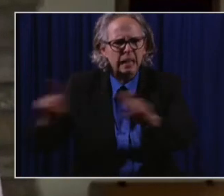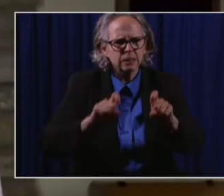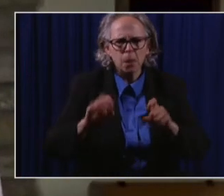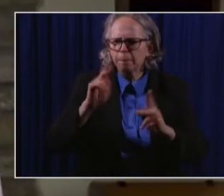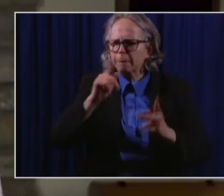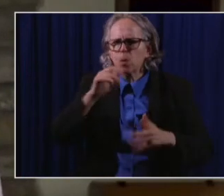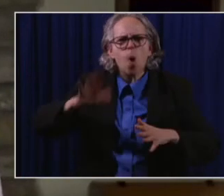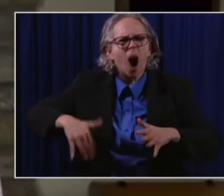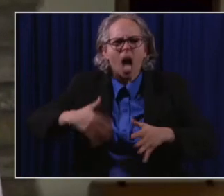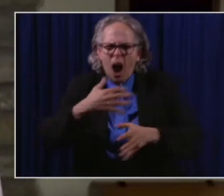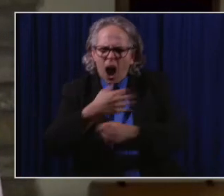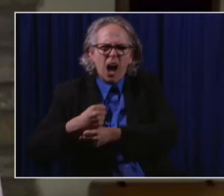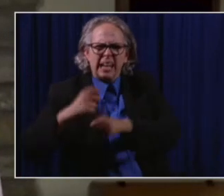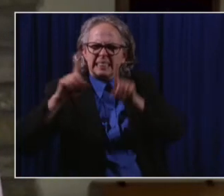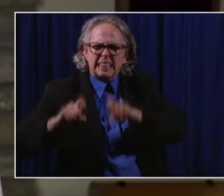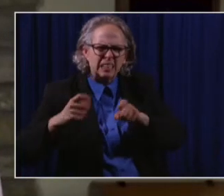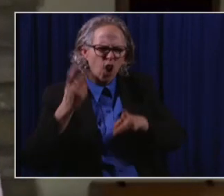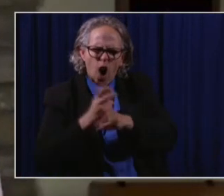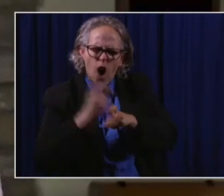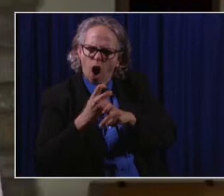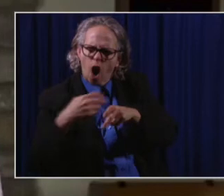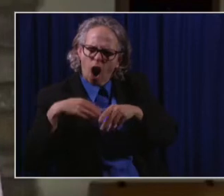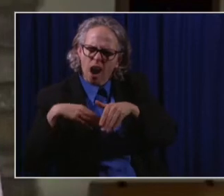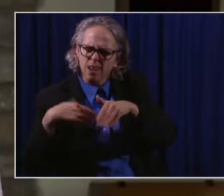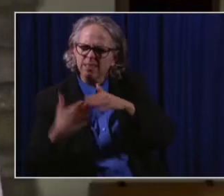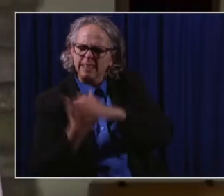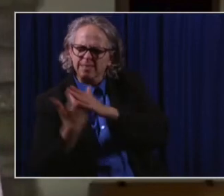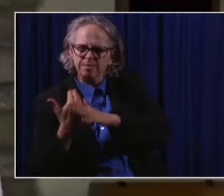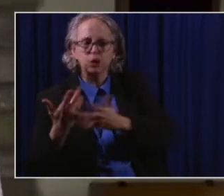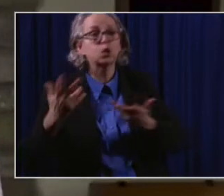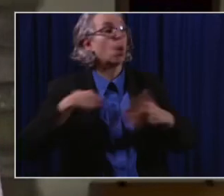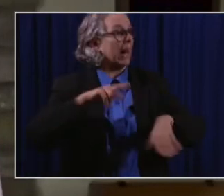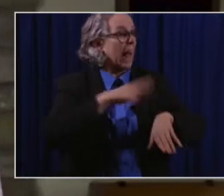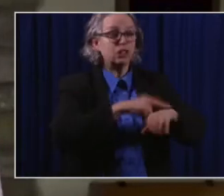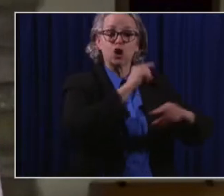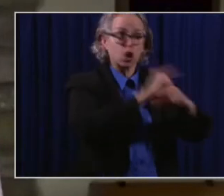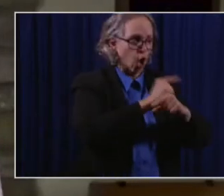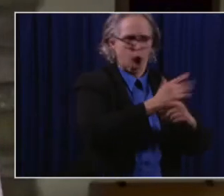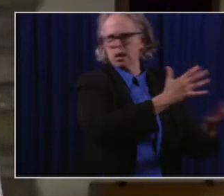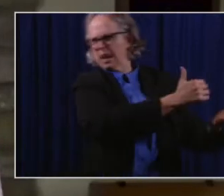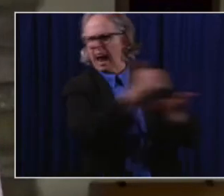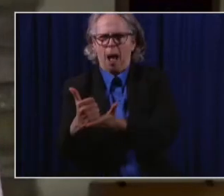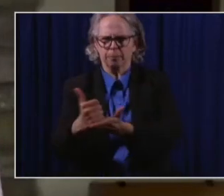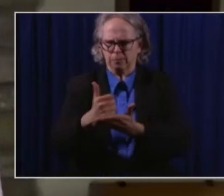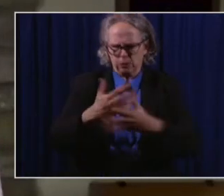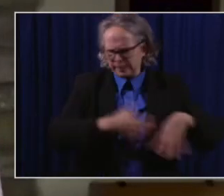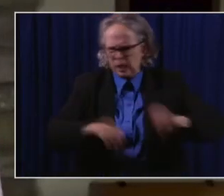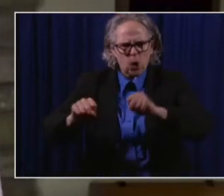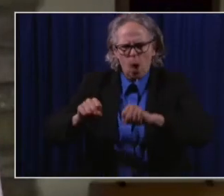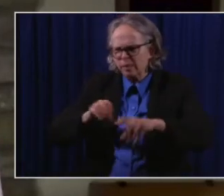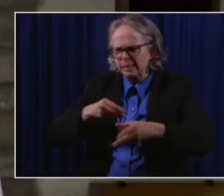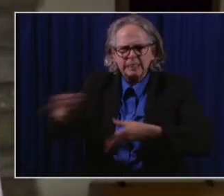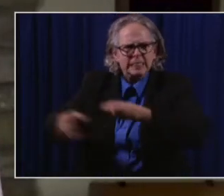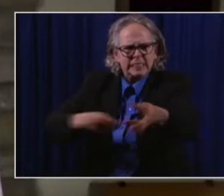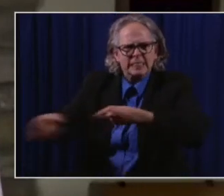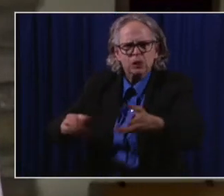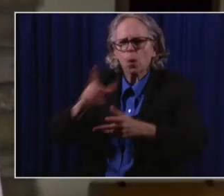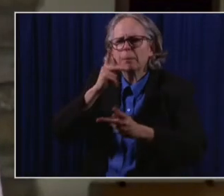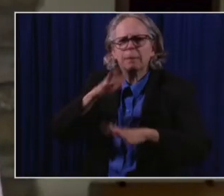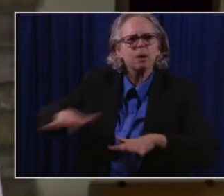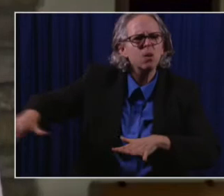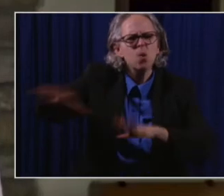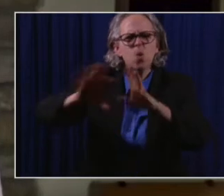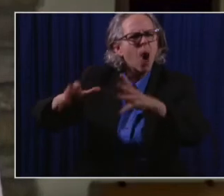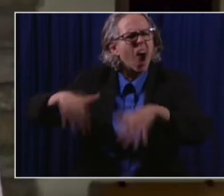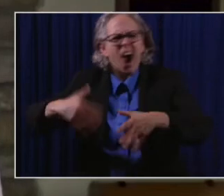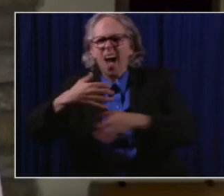that. But a lot is going on in regard to testing right now as we deploy new tests and we continue to look